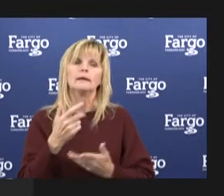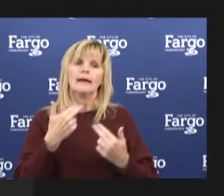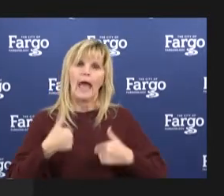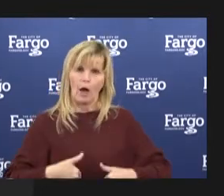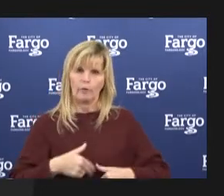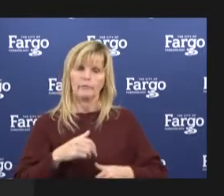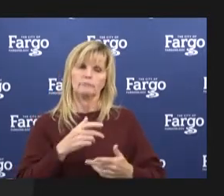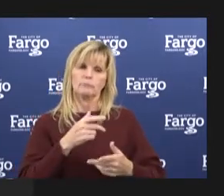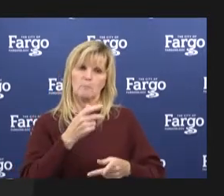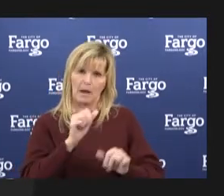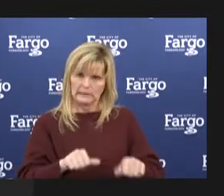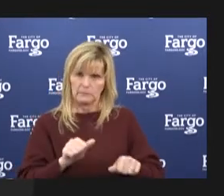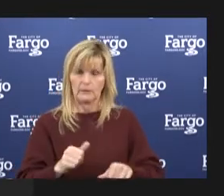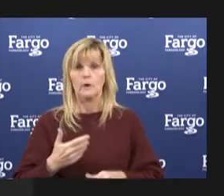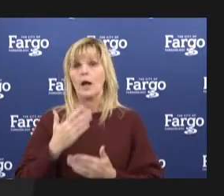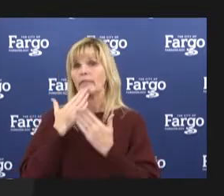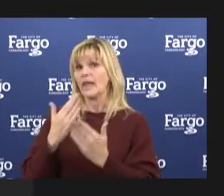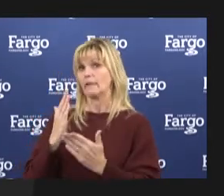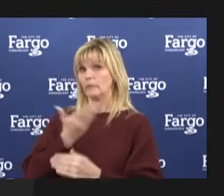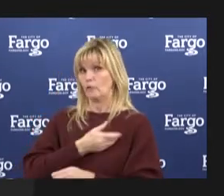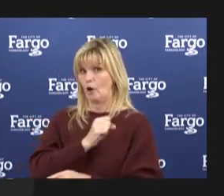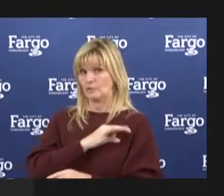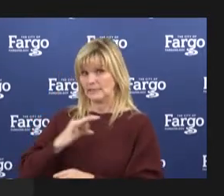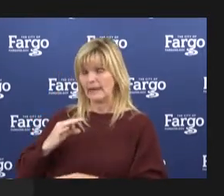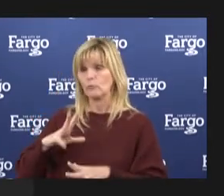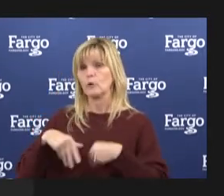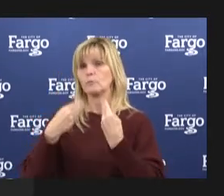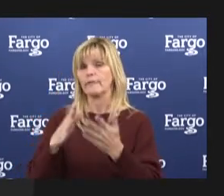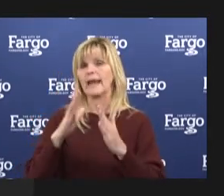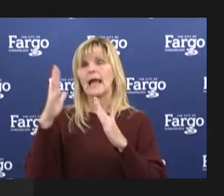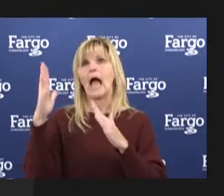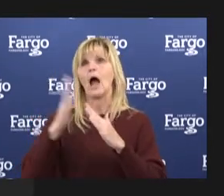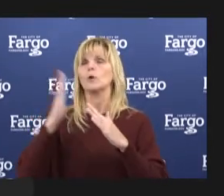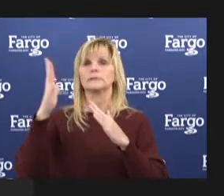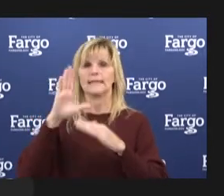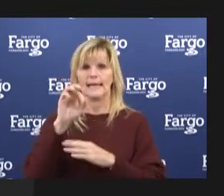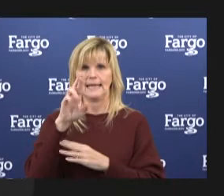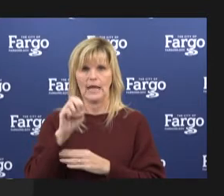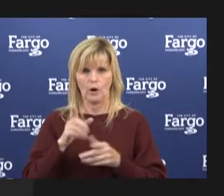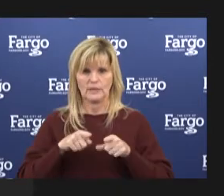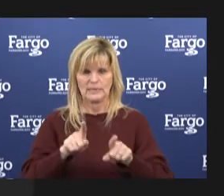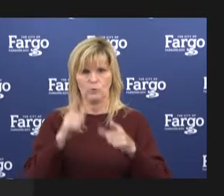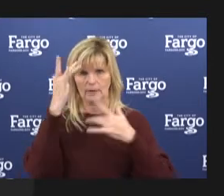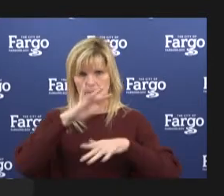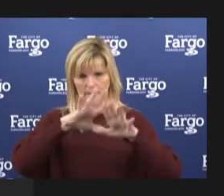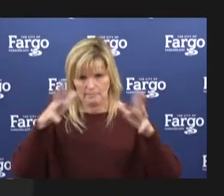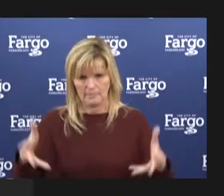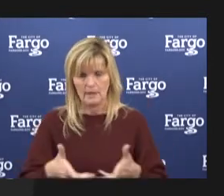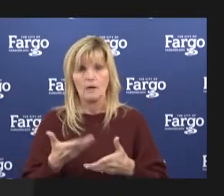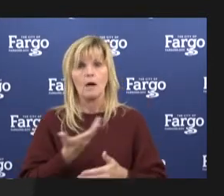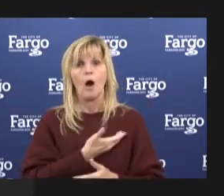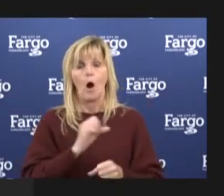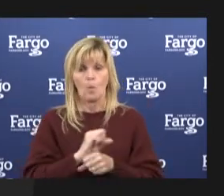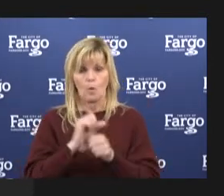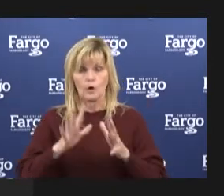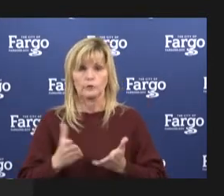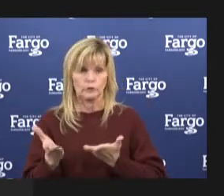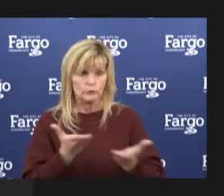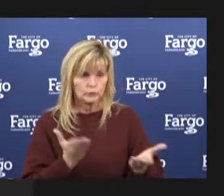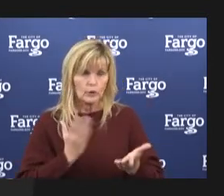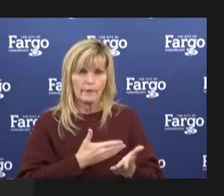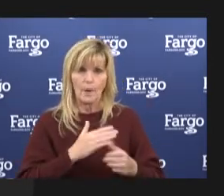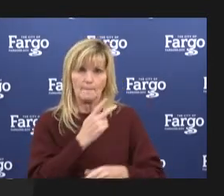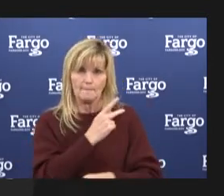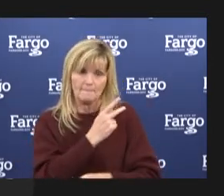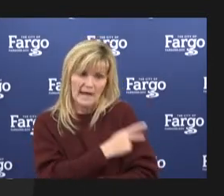very grateful for our staff who have provided outstanding care throughout the pandemic. They have worked diligently to serve our patients and